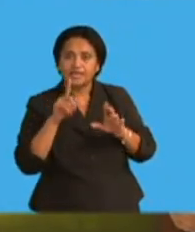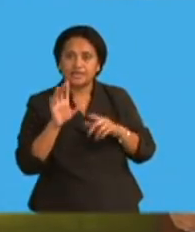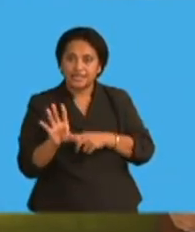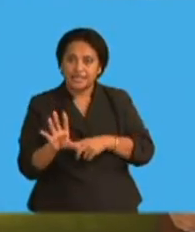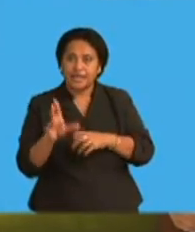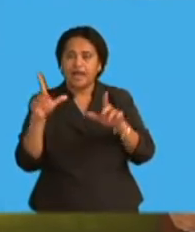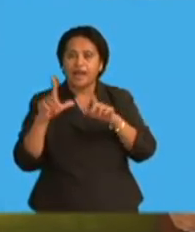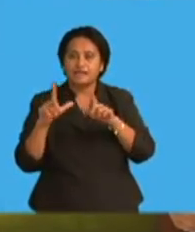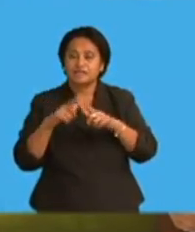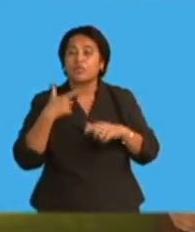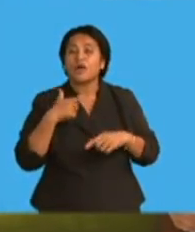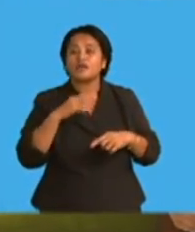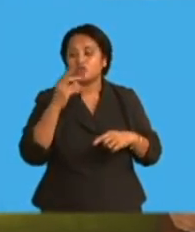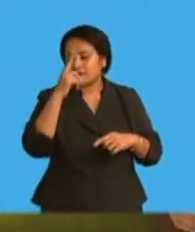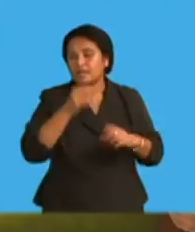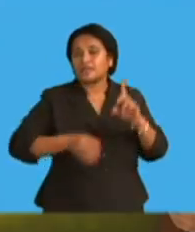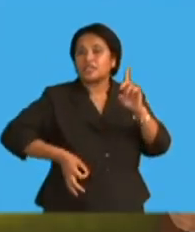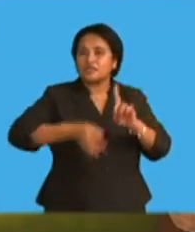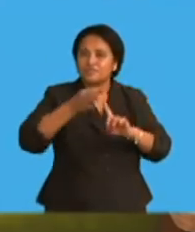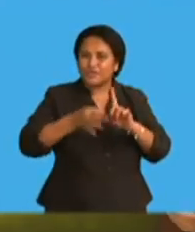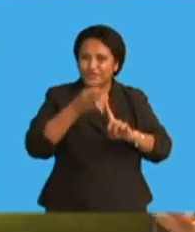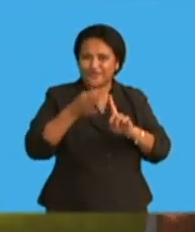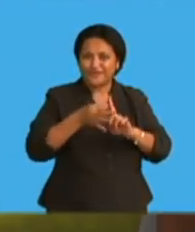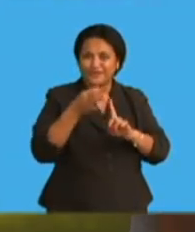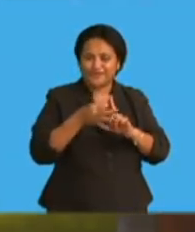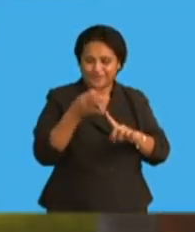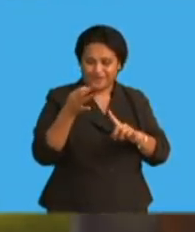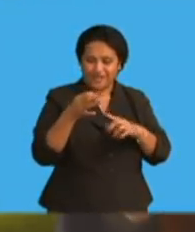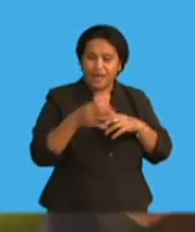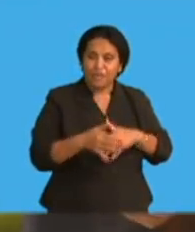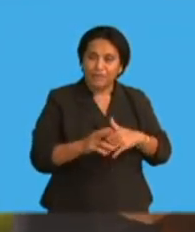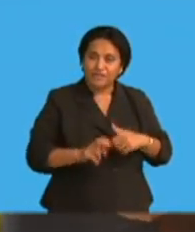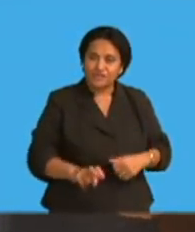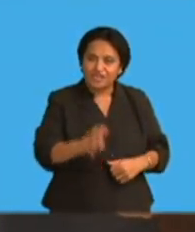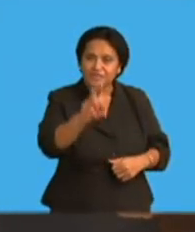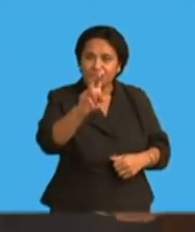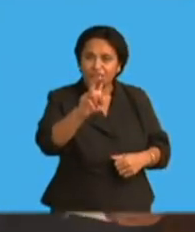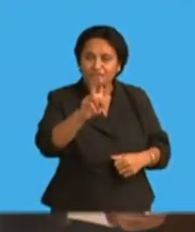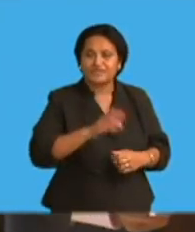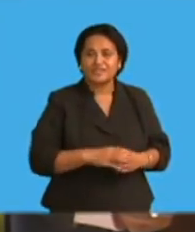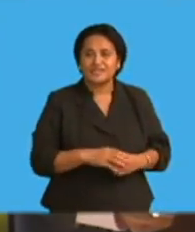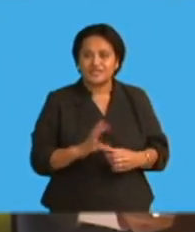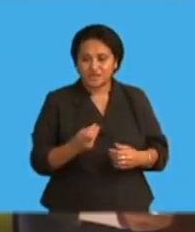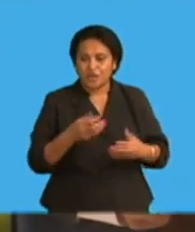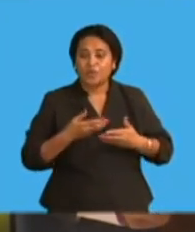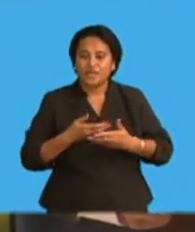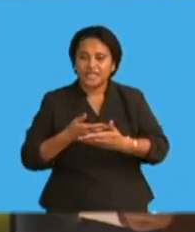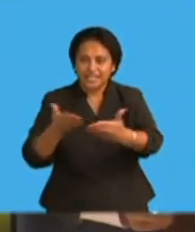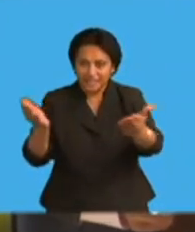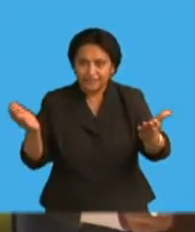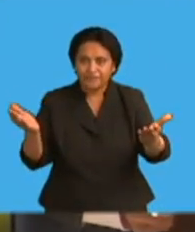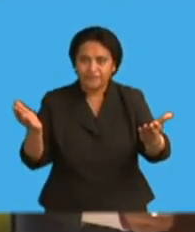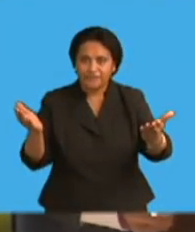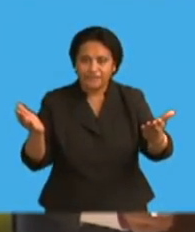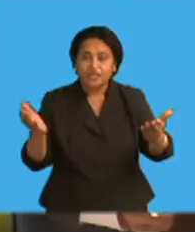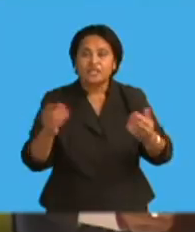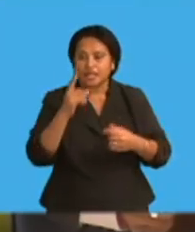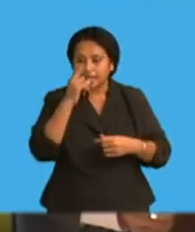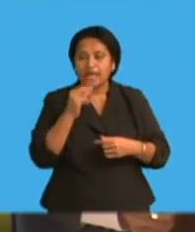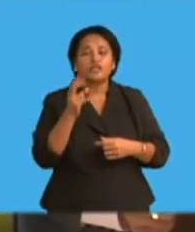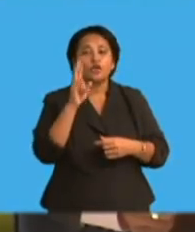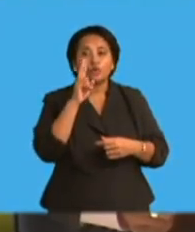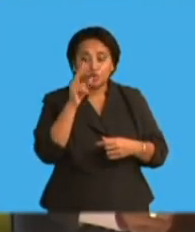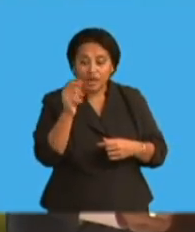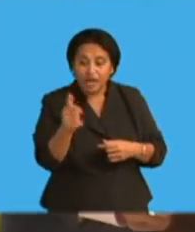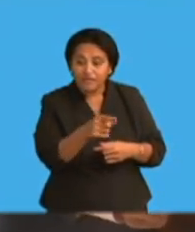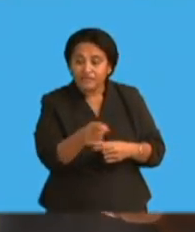able to improve the quality of public service transportation, but suddenly these people are now being given an asset that they can look after. They'll